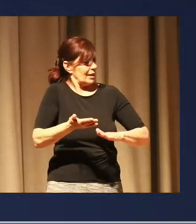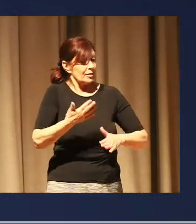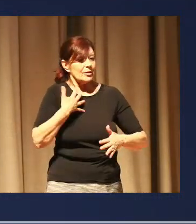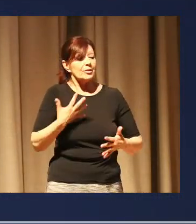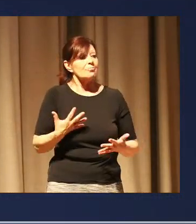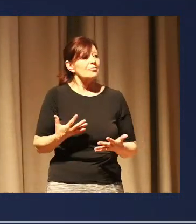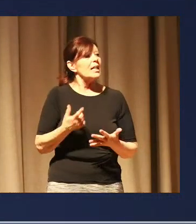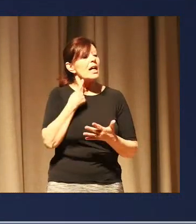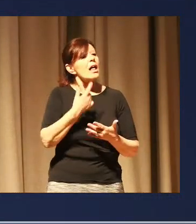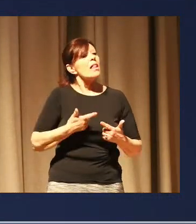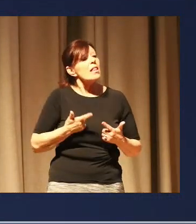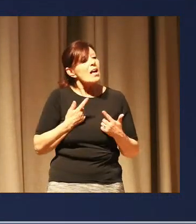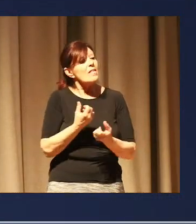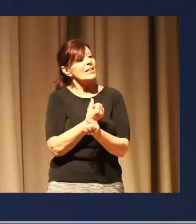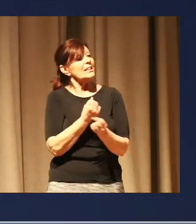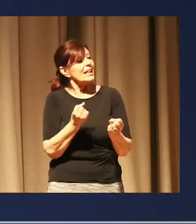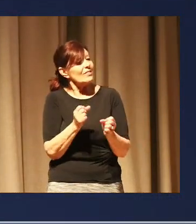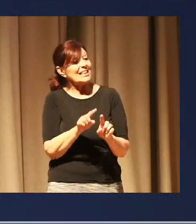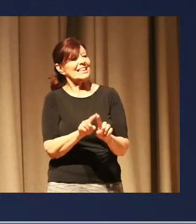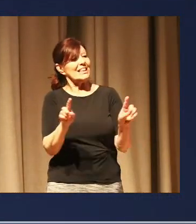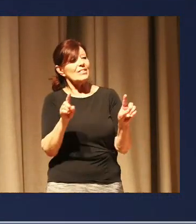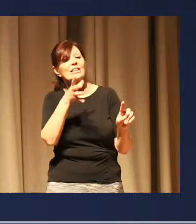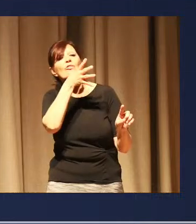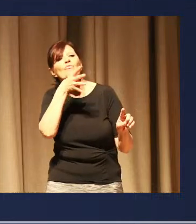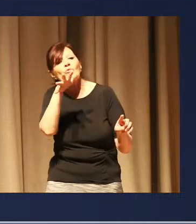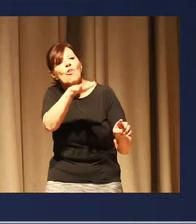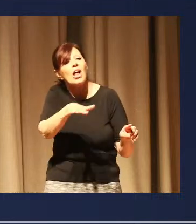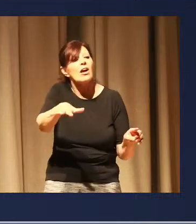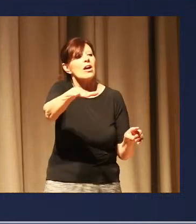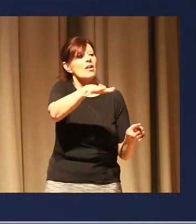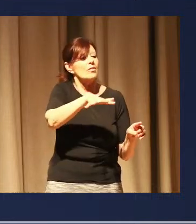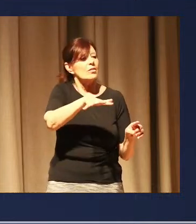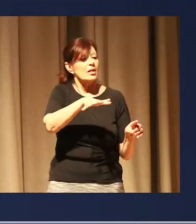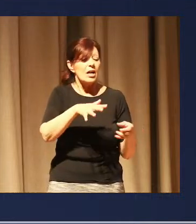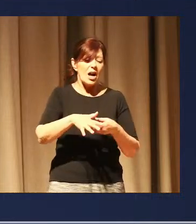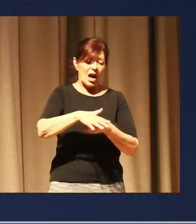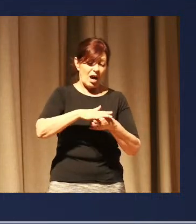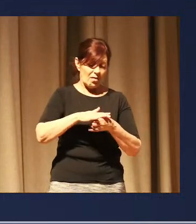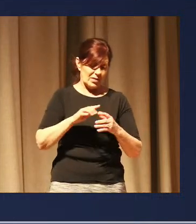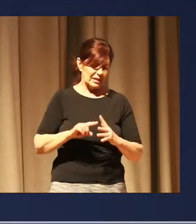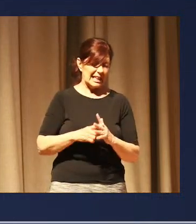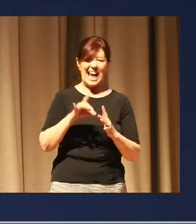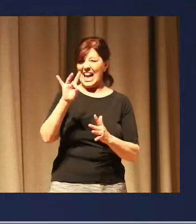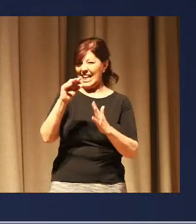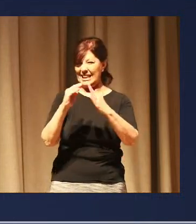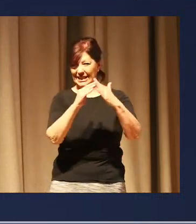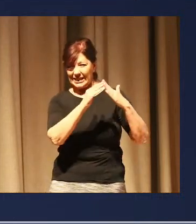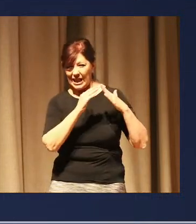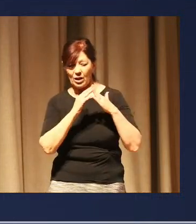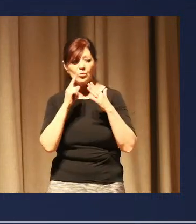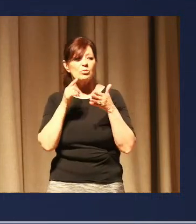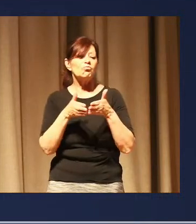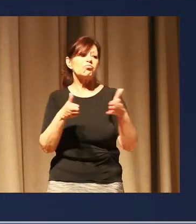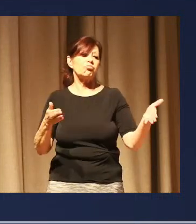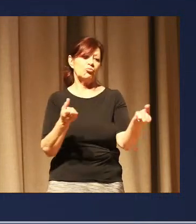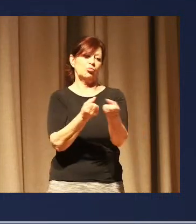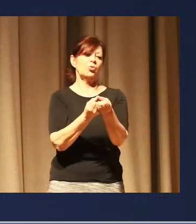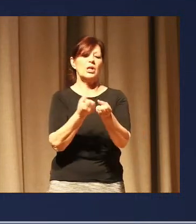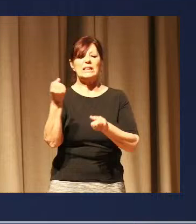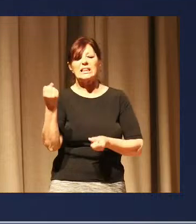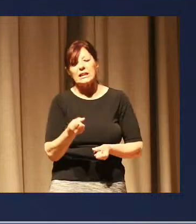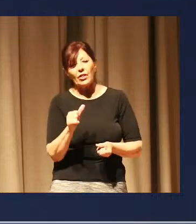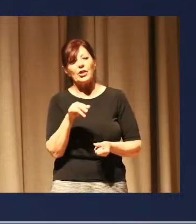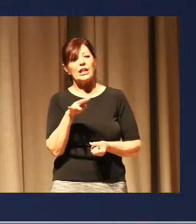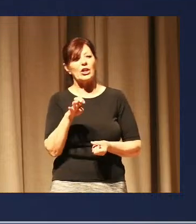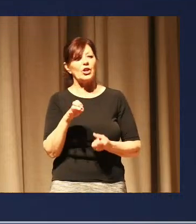a life-saving difference in rural areas of the county. Covering an initial 8 towns with broad support in southern Erie